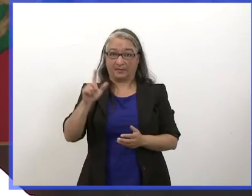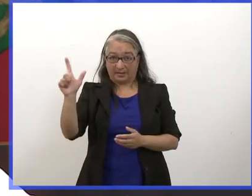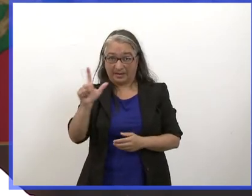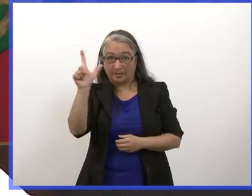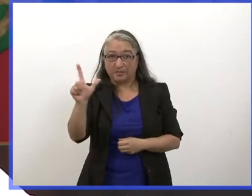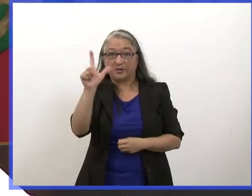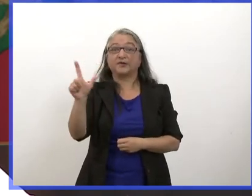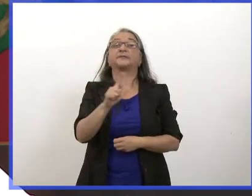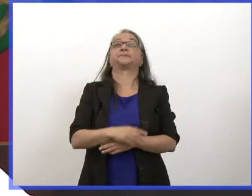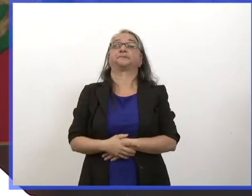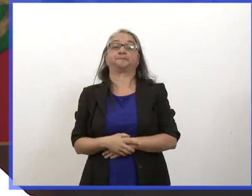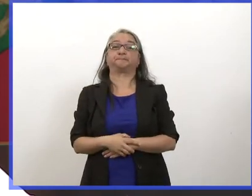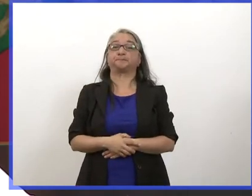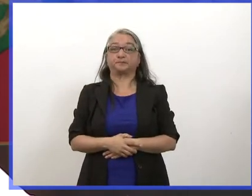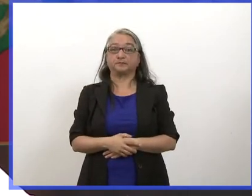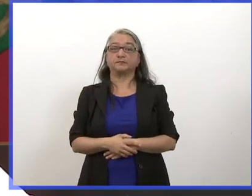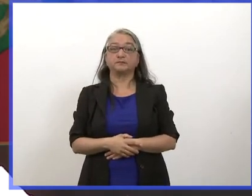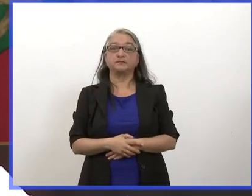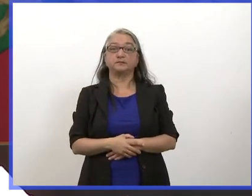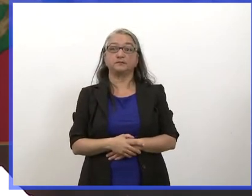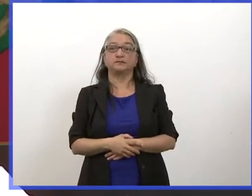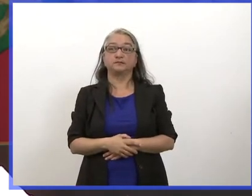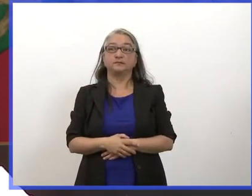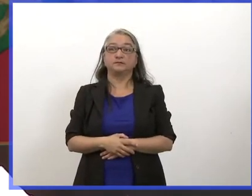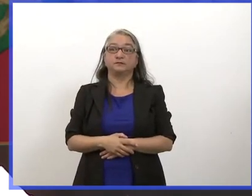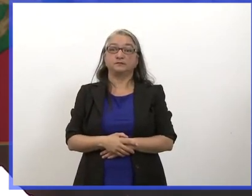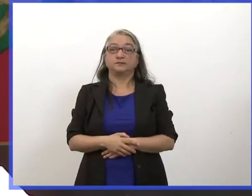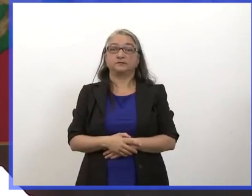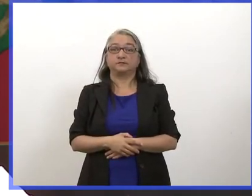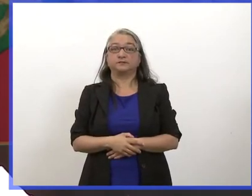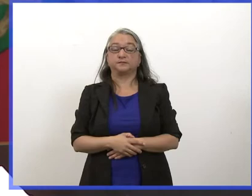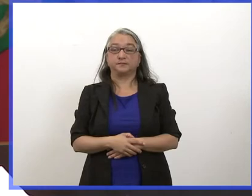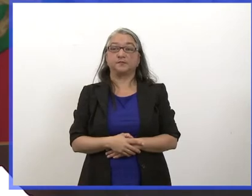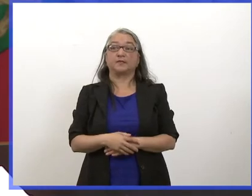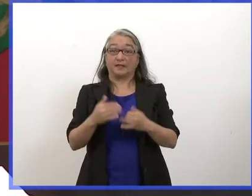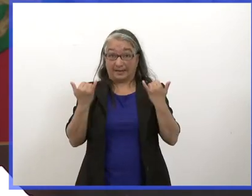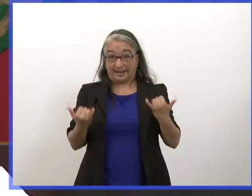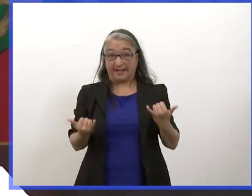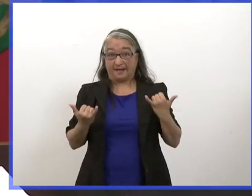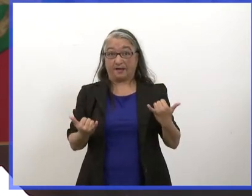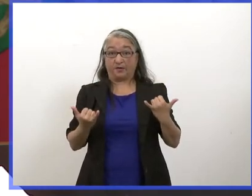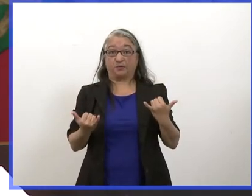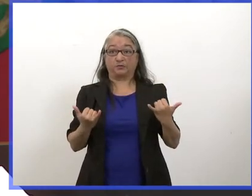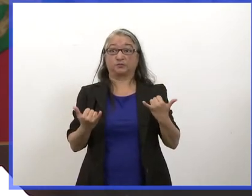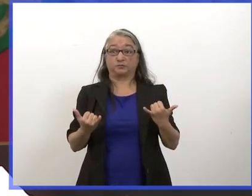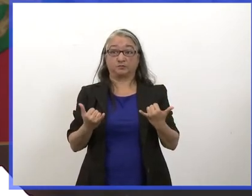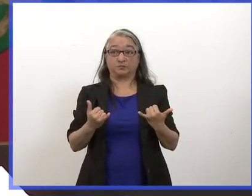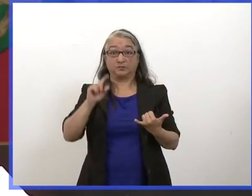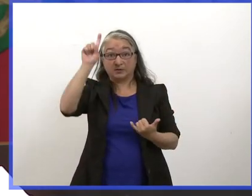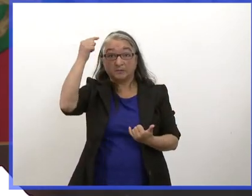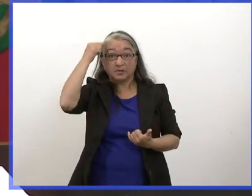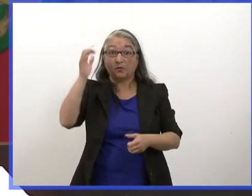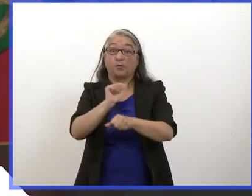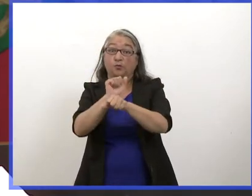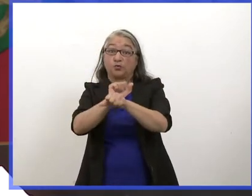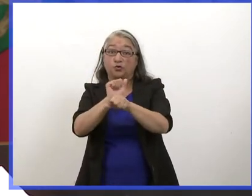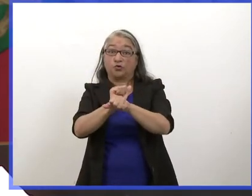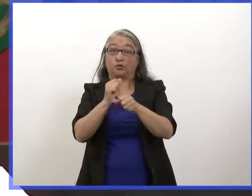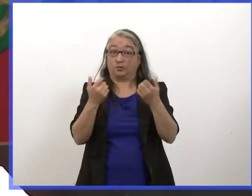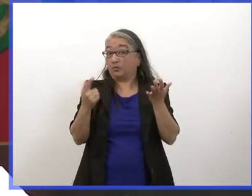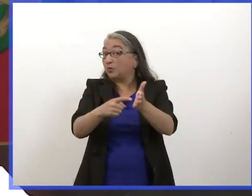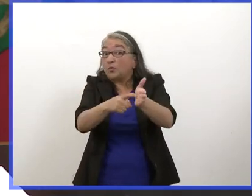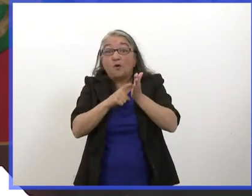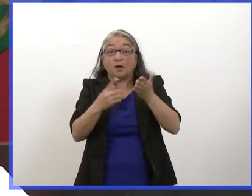Some of the additional restrictions that employers are now required under the order to allow employees to work from